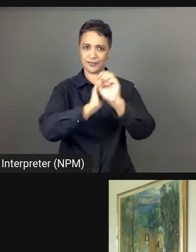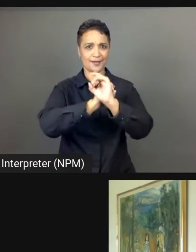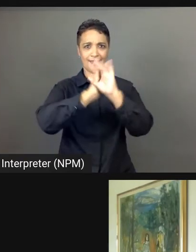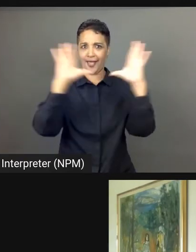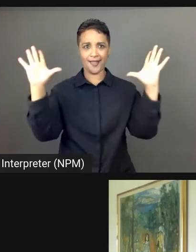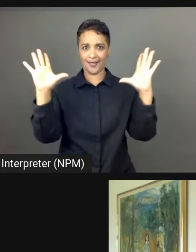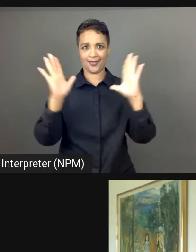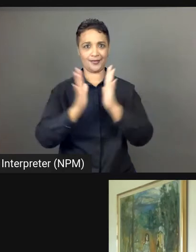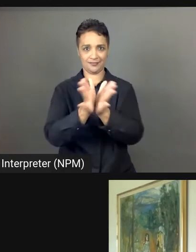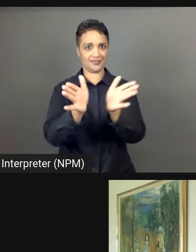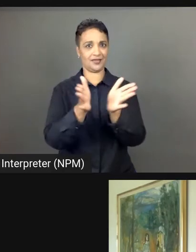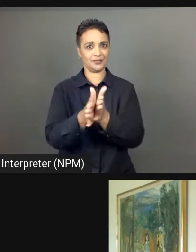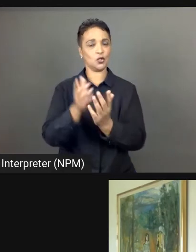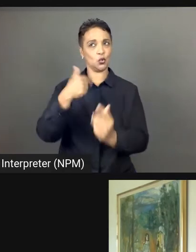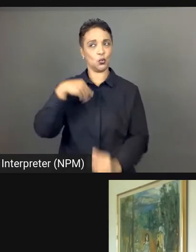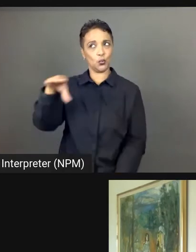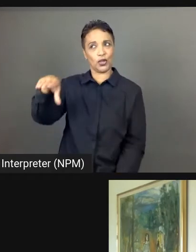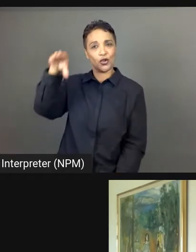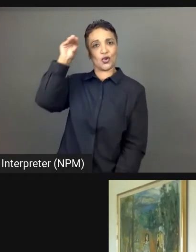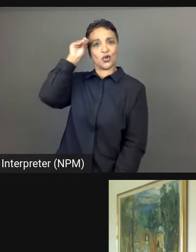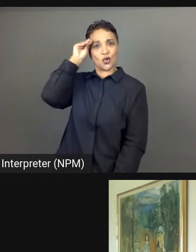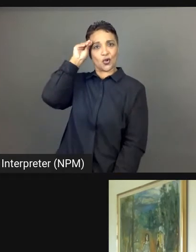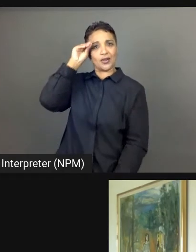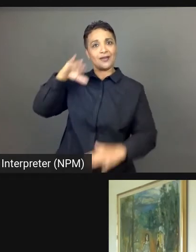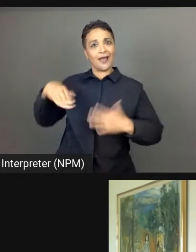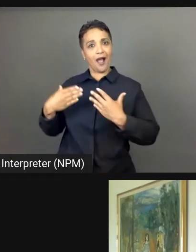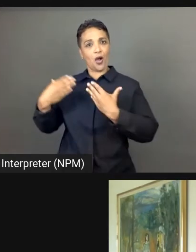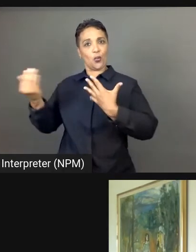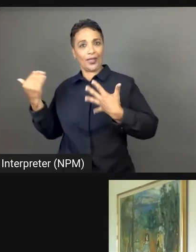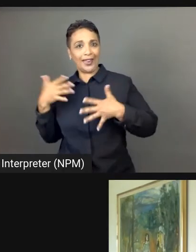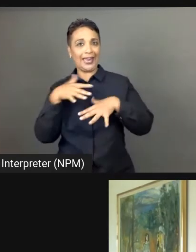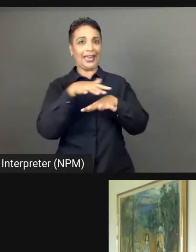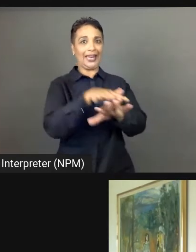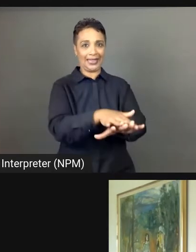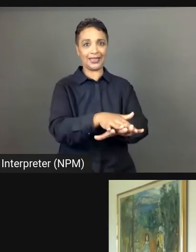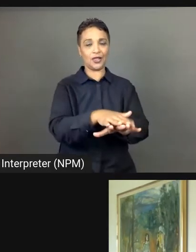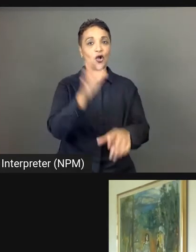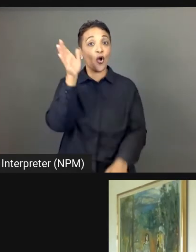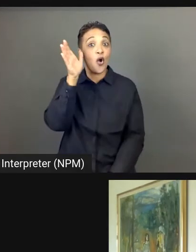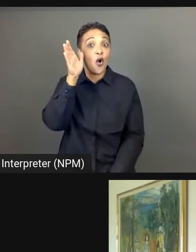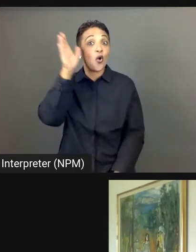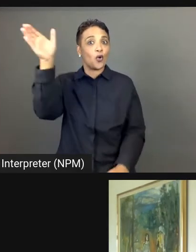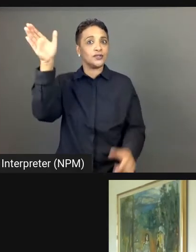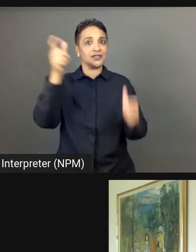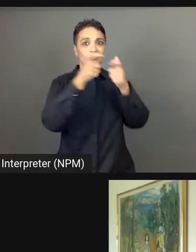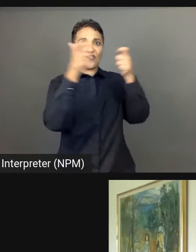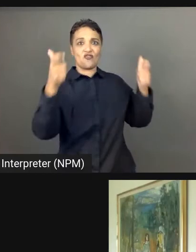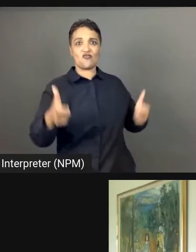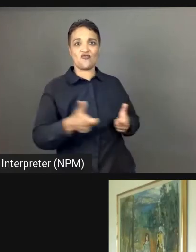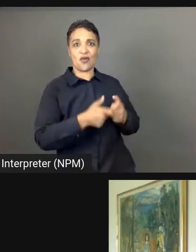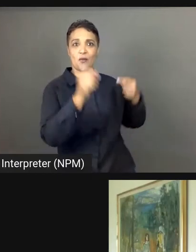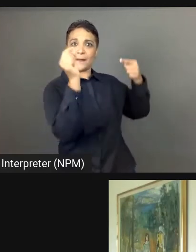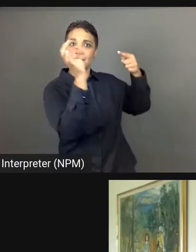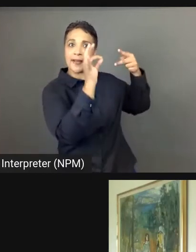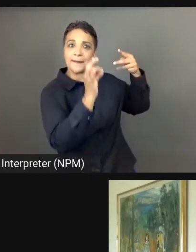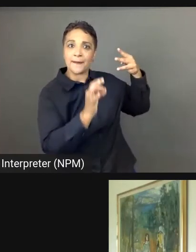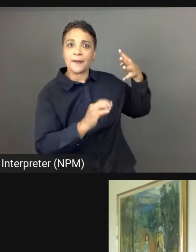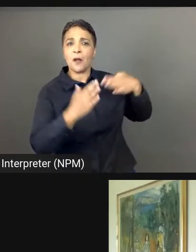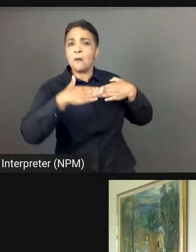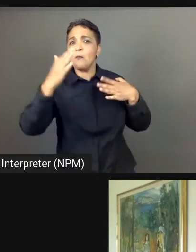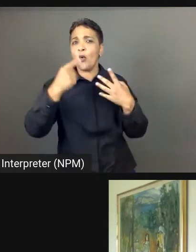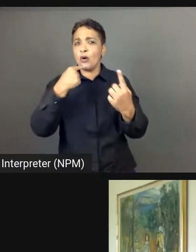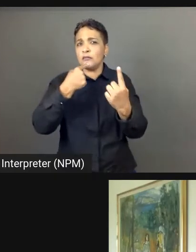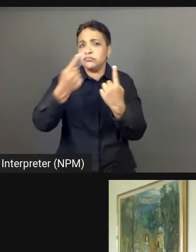the movement into the humanitarian sector, which is the conceptual framework. And I would like you to share more about that when we come to the